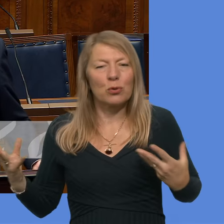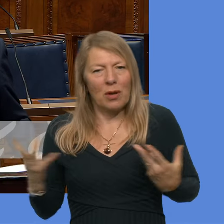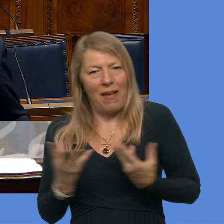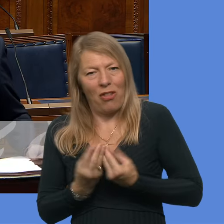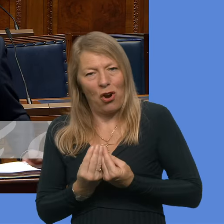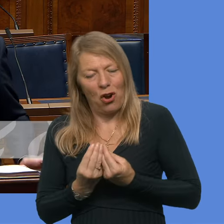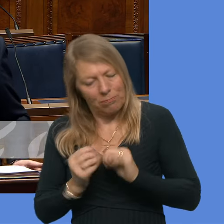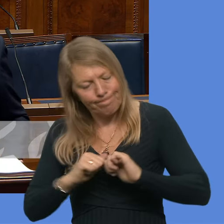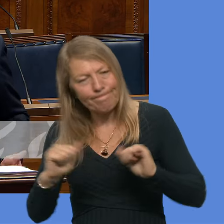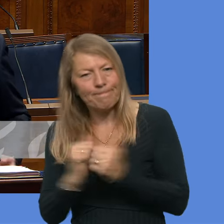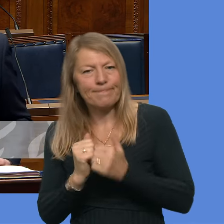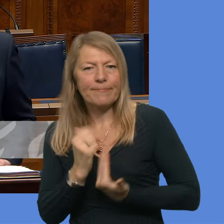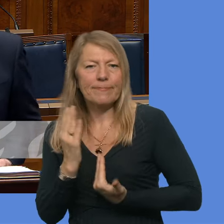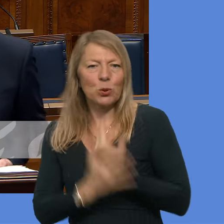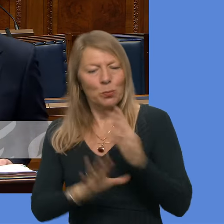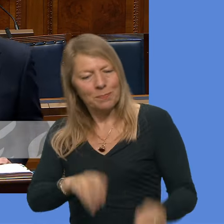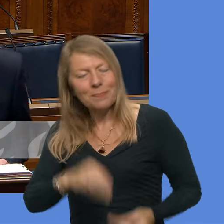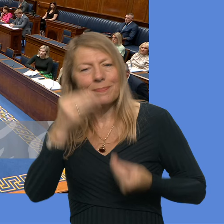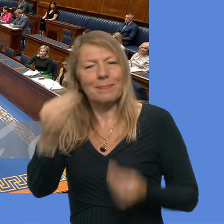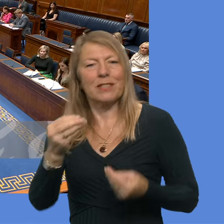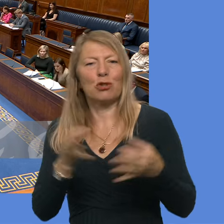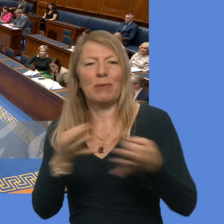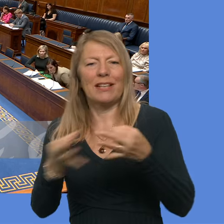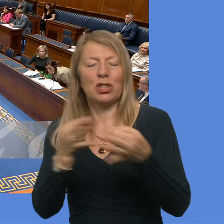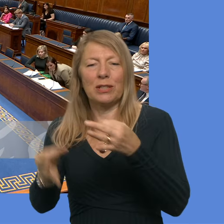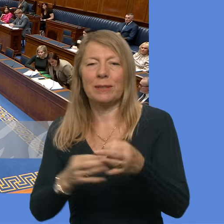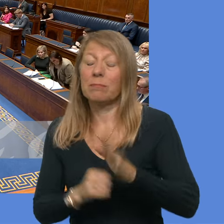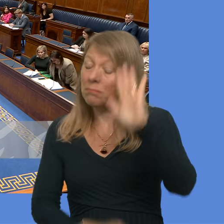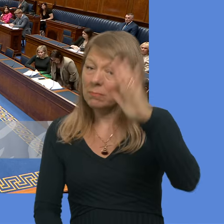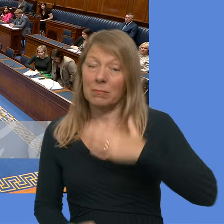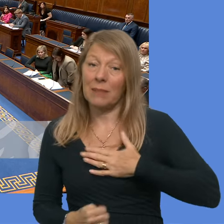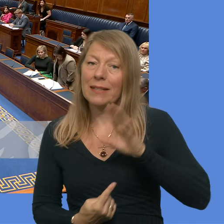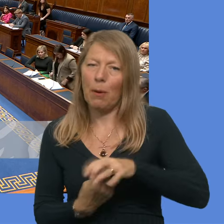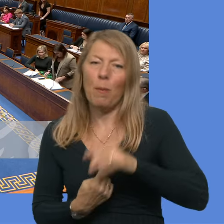to do that in terms of the Department of the Economy. Cathy Mason.